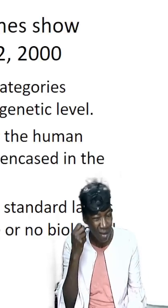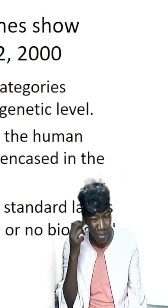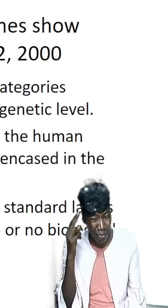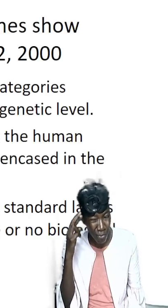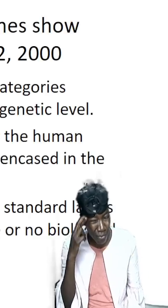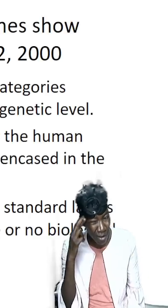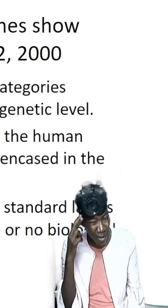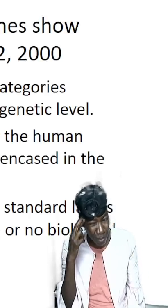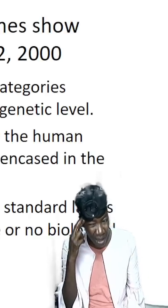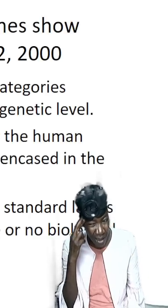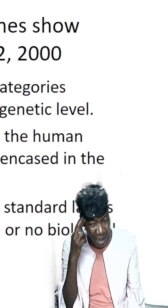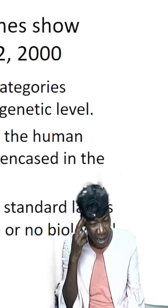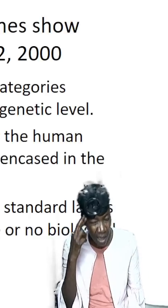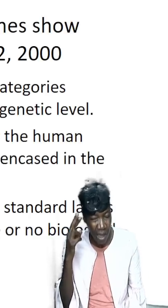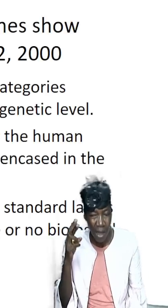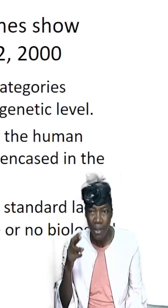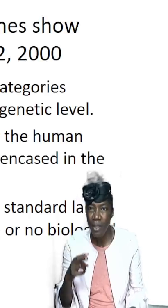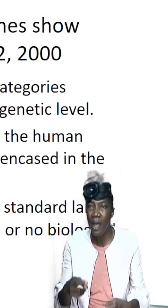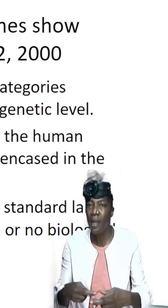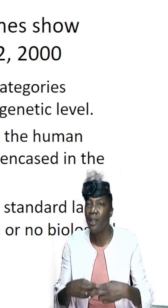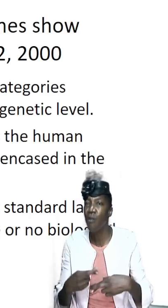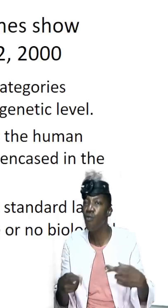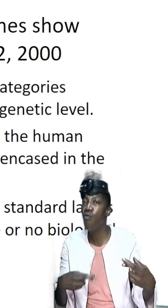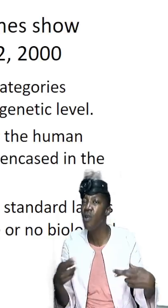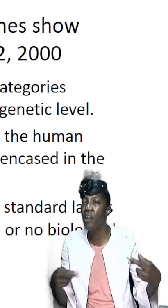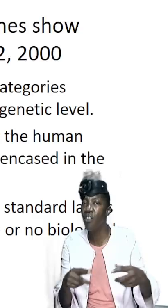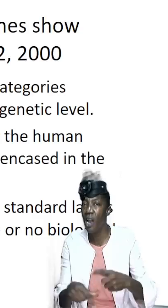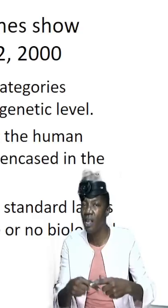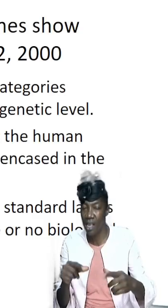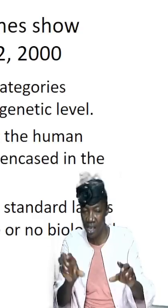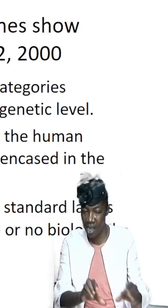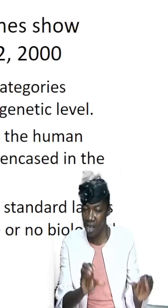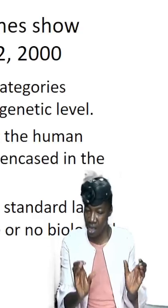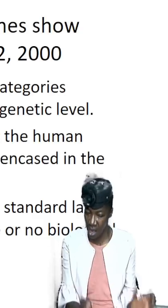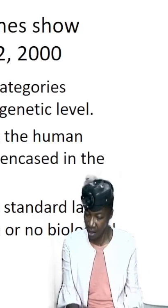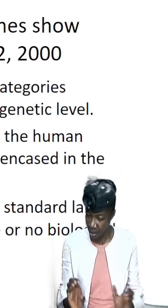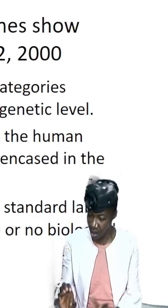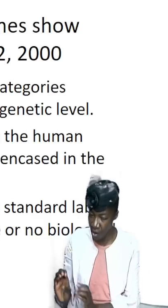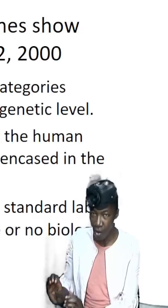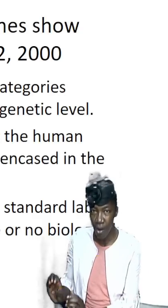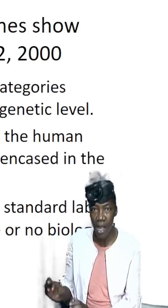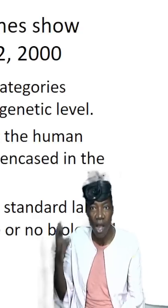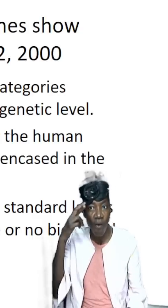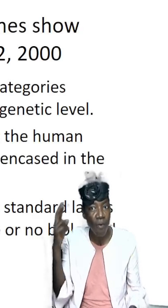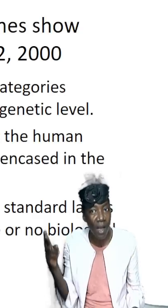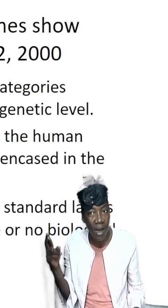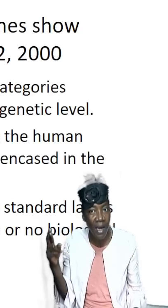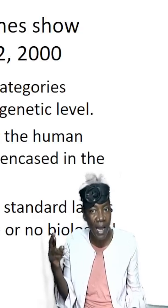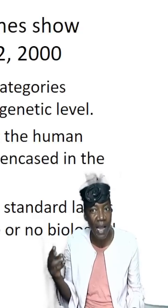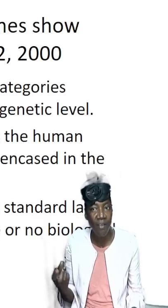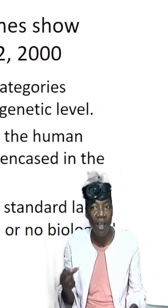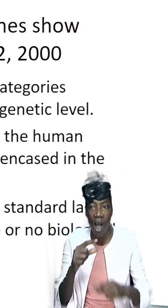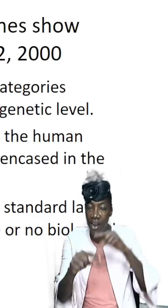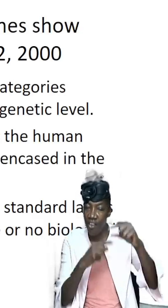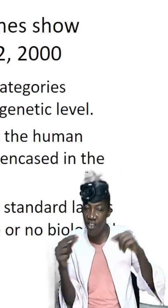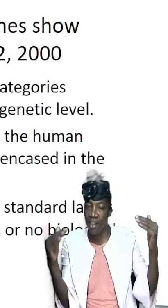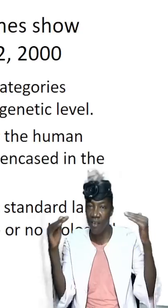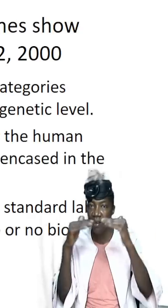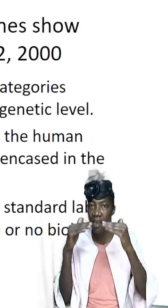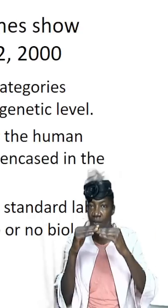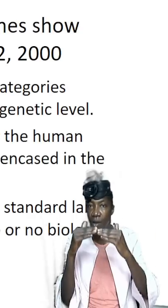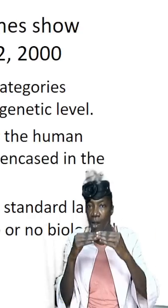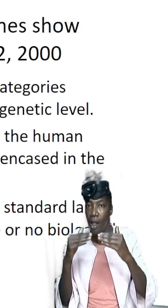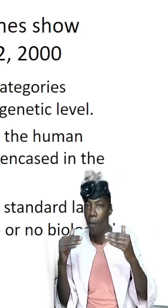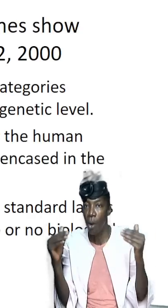categories recognized by society are not reflected on the genetic level. But the more